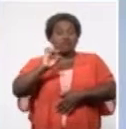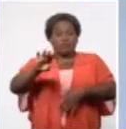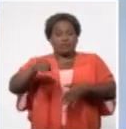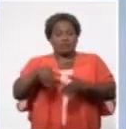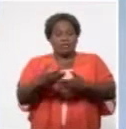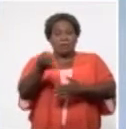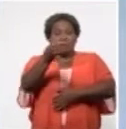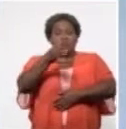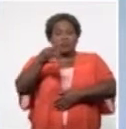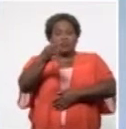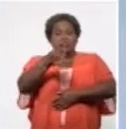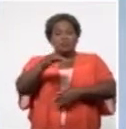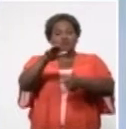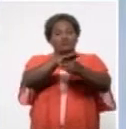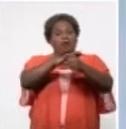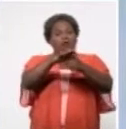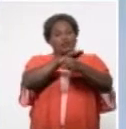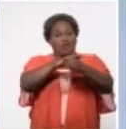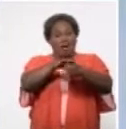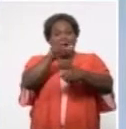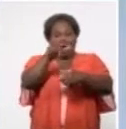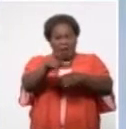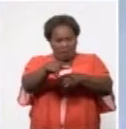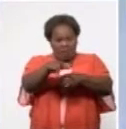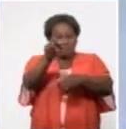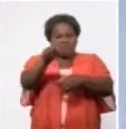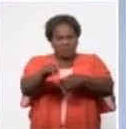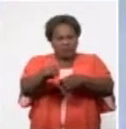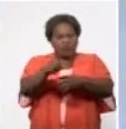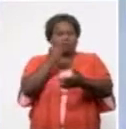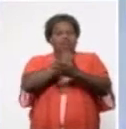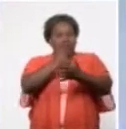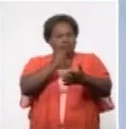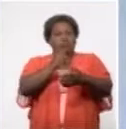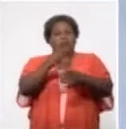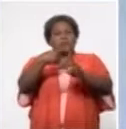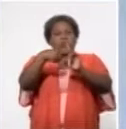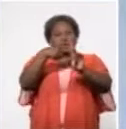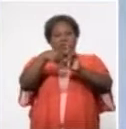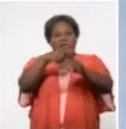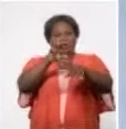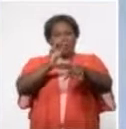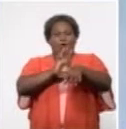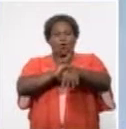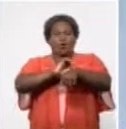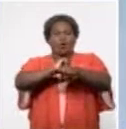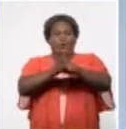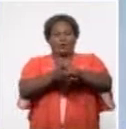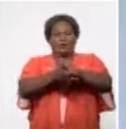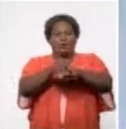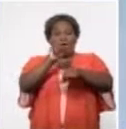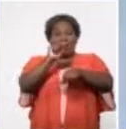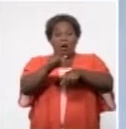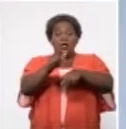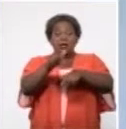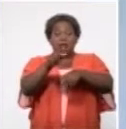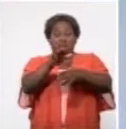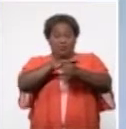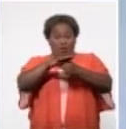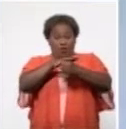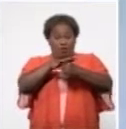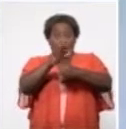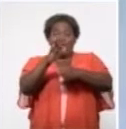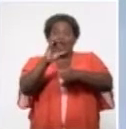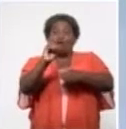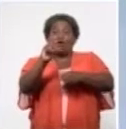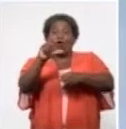yesterday. This way, of the 2,432 diagnosed patients in Cuba, 68 of them are still